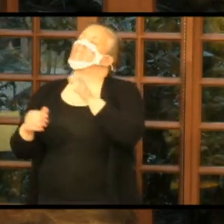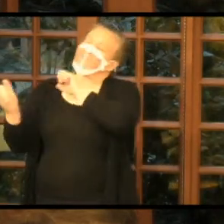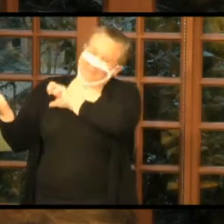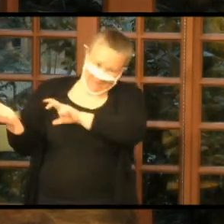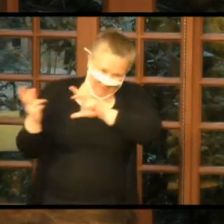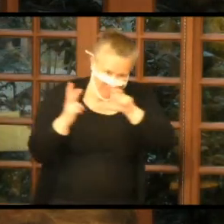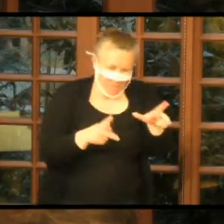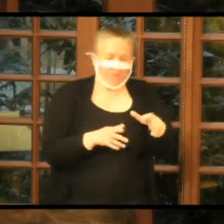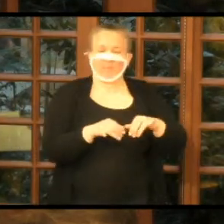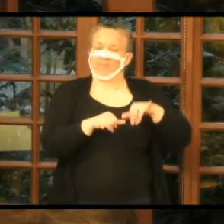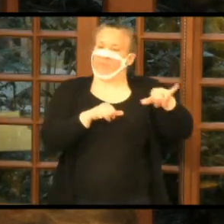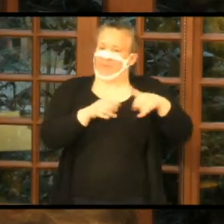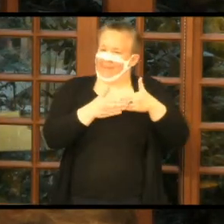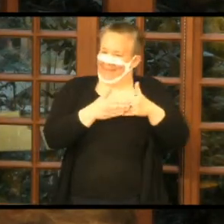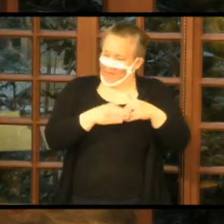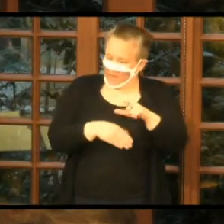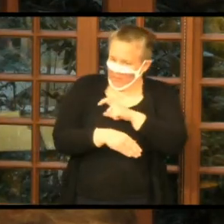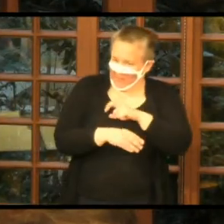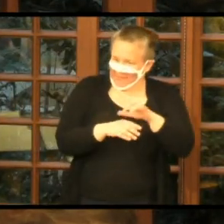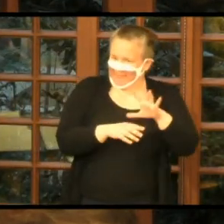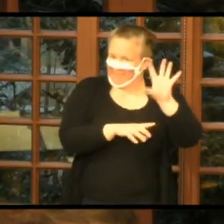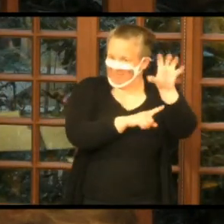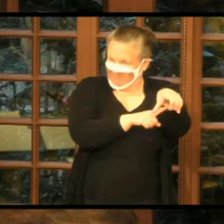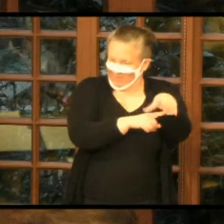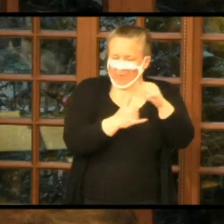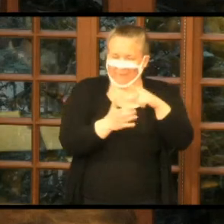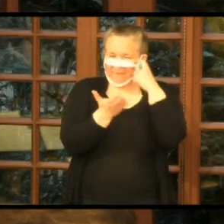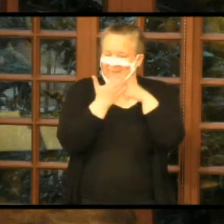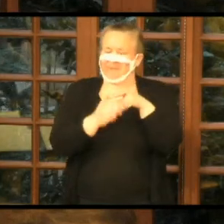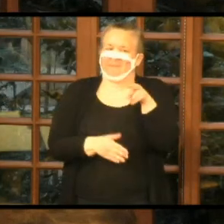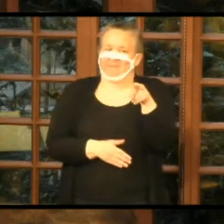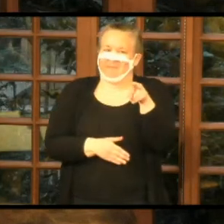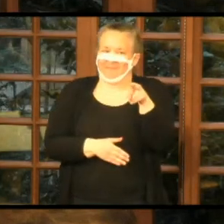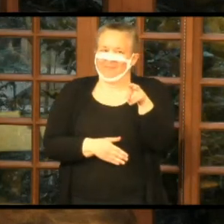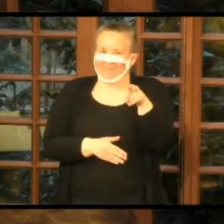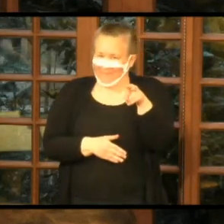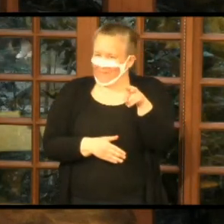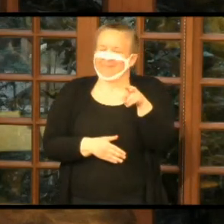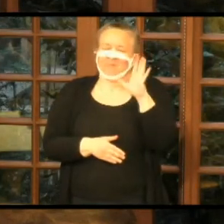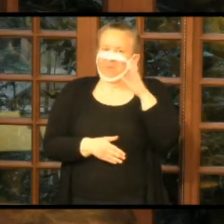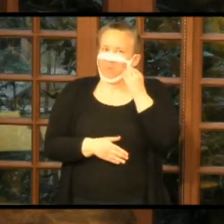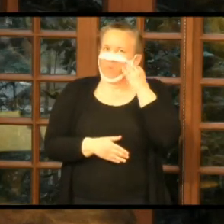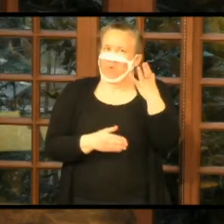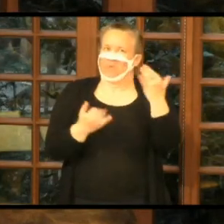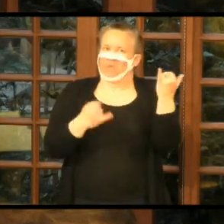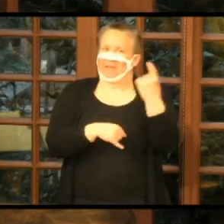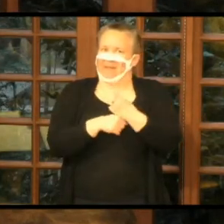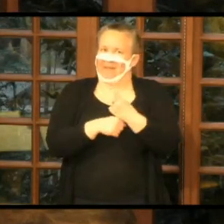and lingers near the police camper. She can already tell it's going to be an unseasonably warm day for her